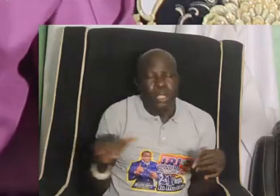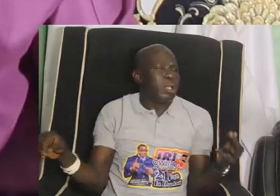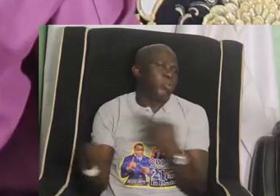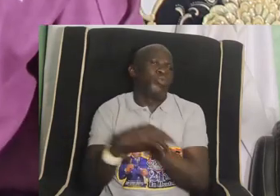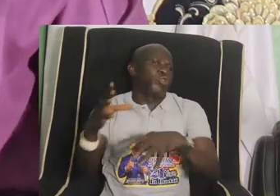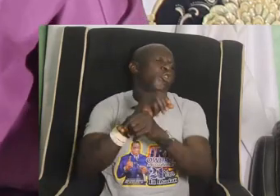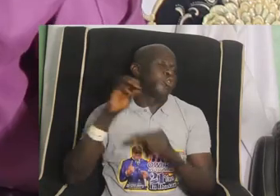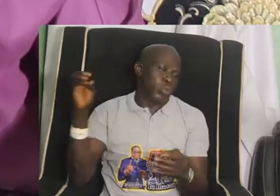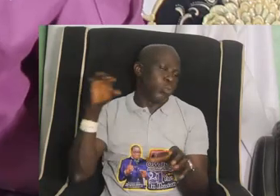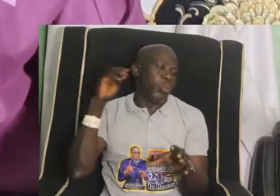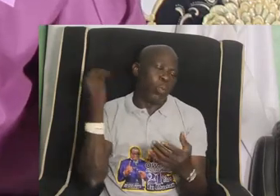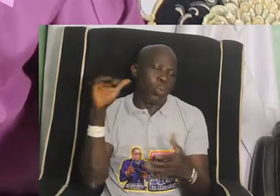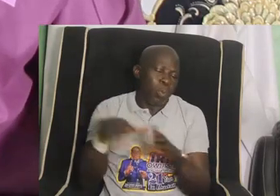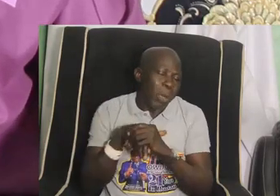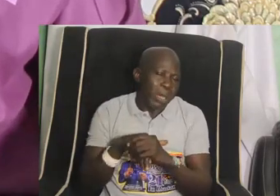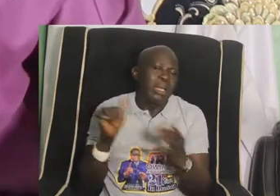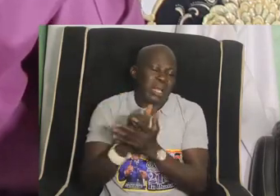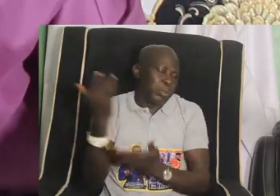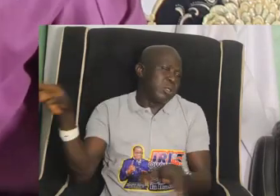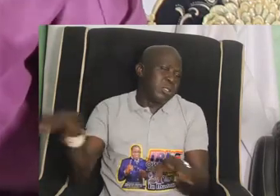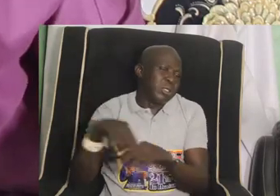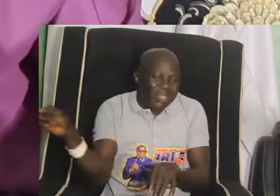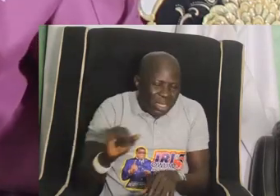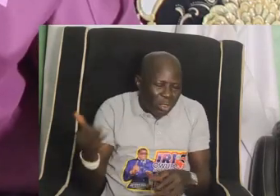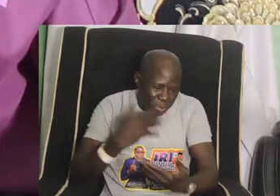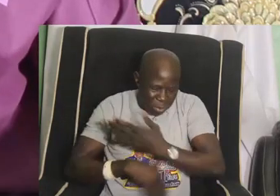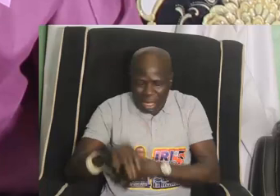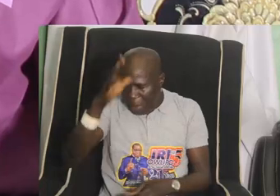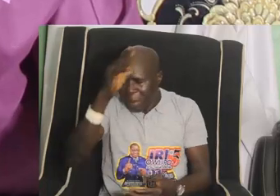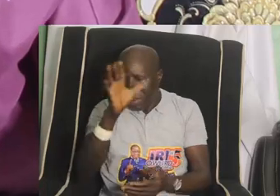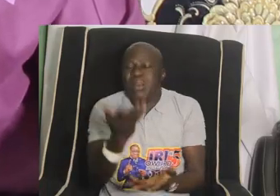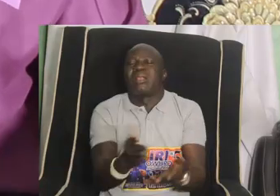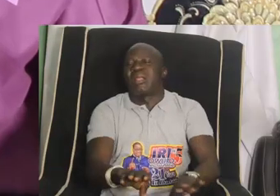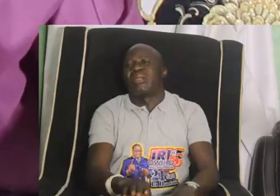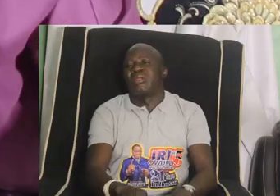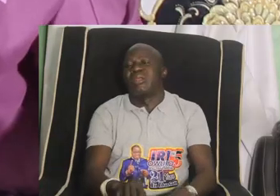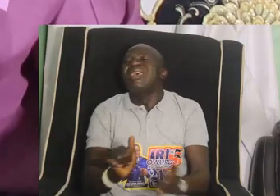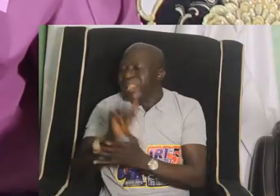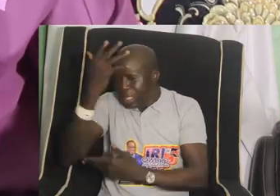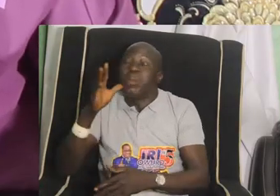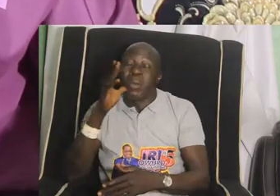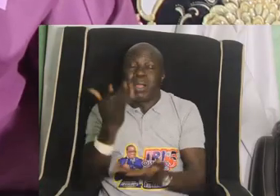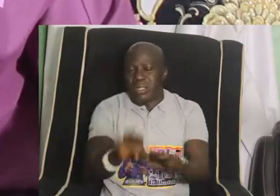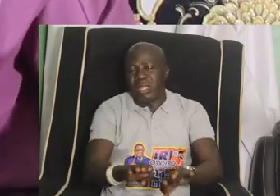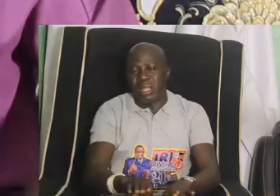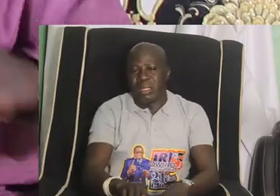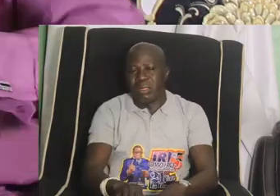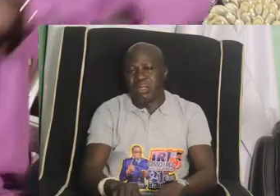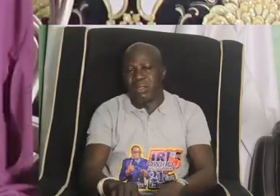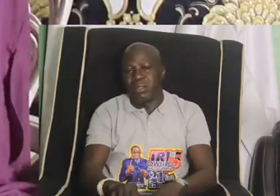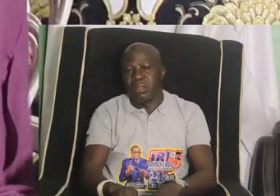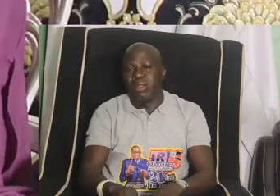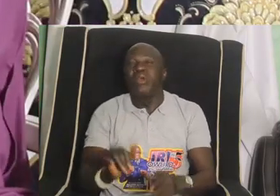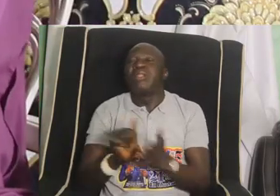where he got married. That was where he born him. That was where the man died. That was what his mother